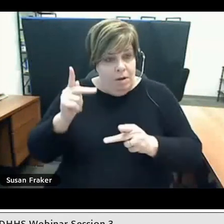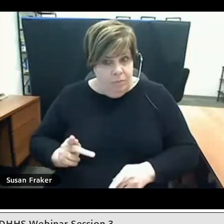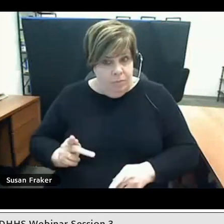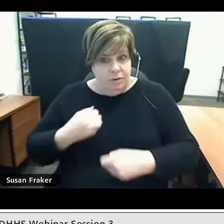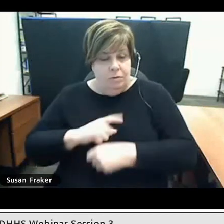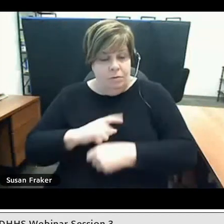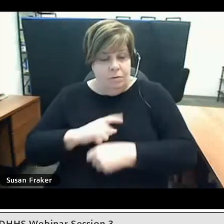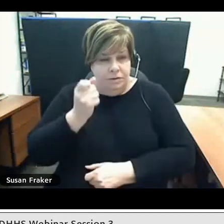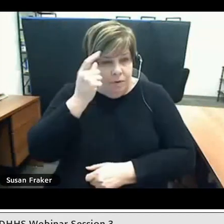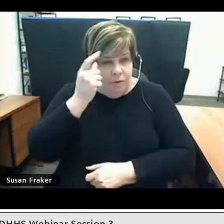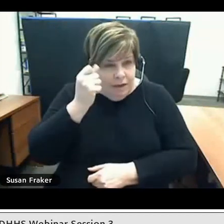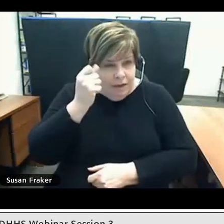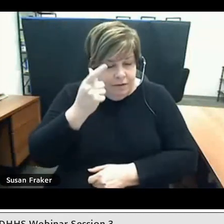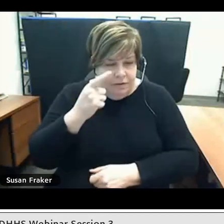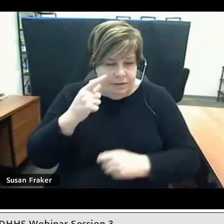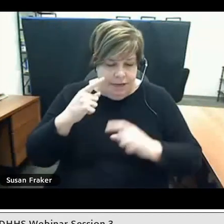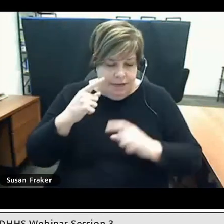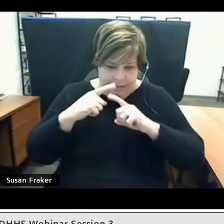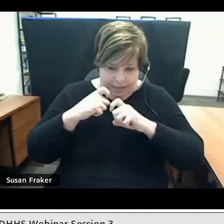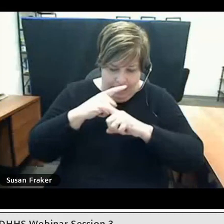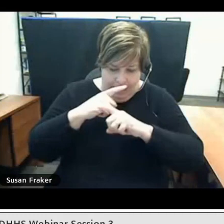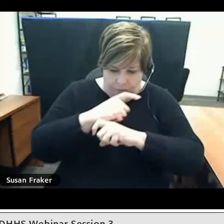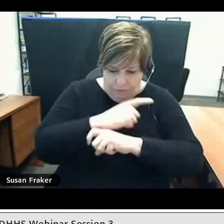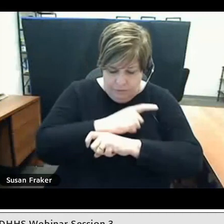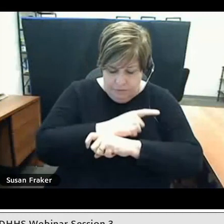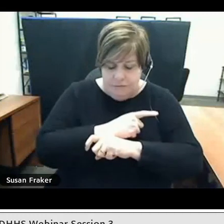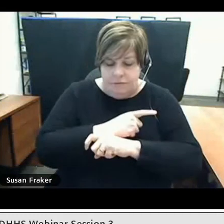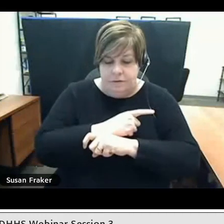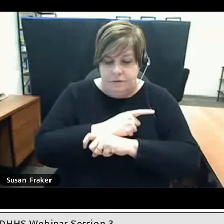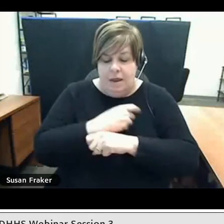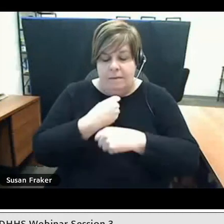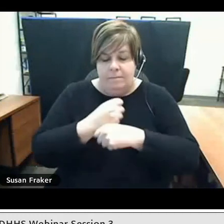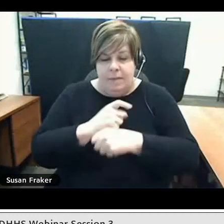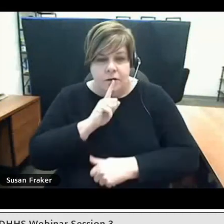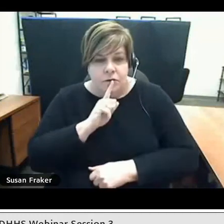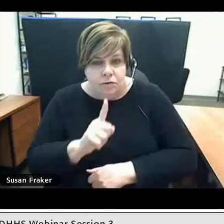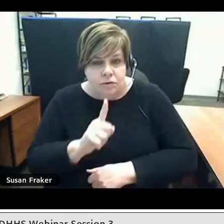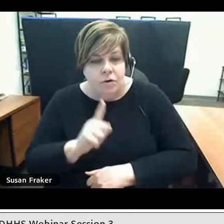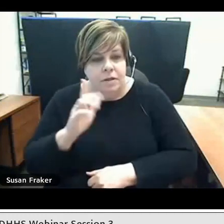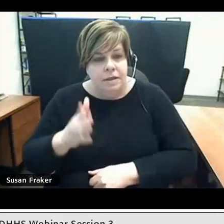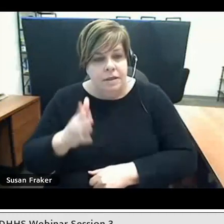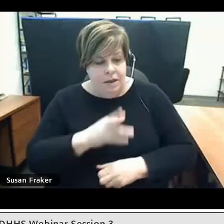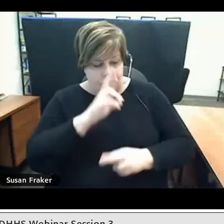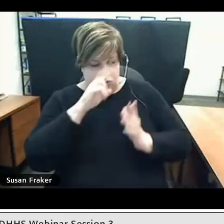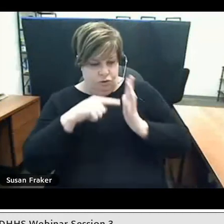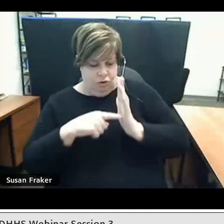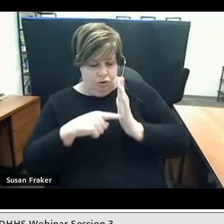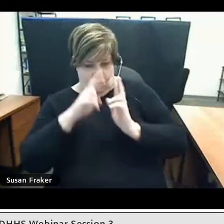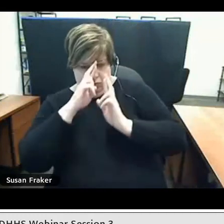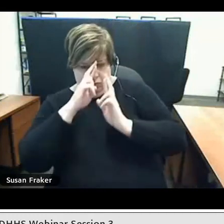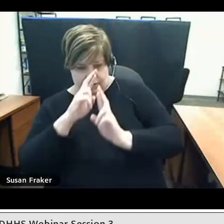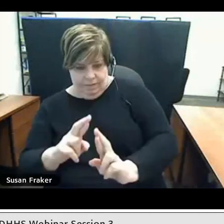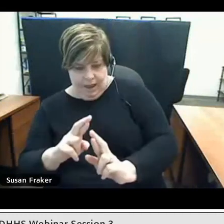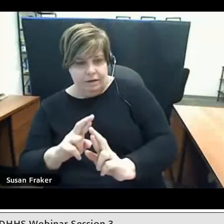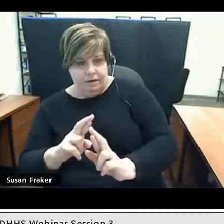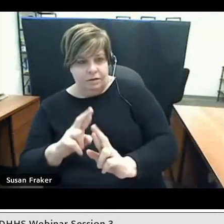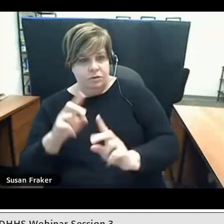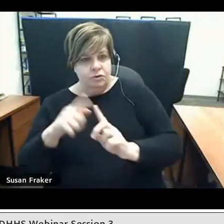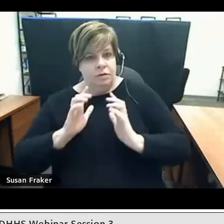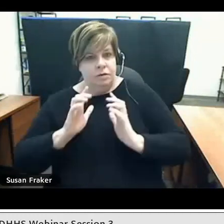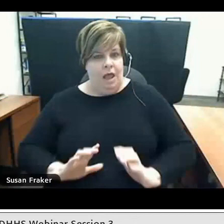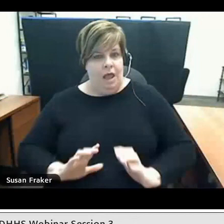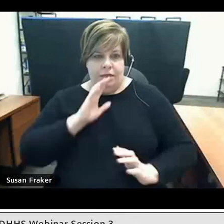understand the intricacies of and making sure that they show courtesy and respect to not offend the client. And those are